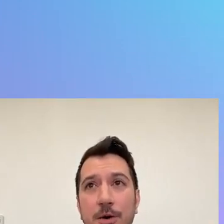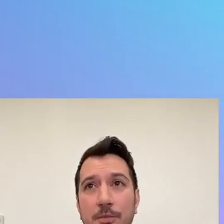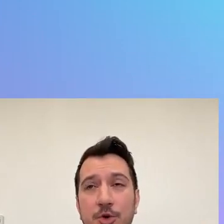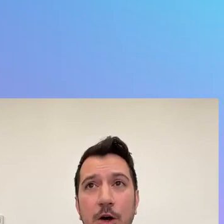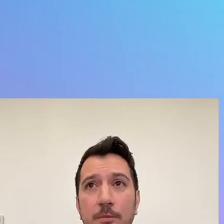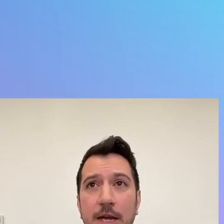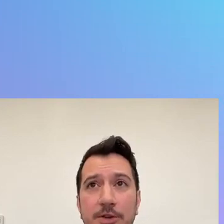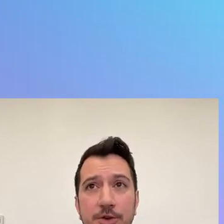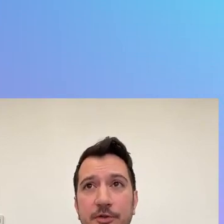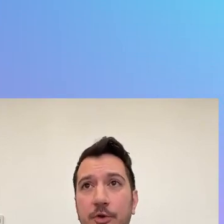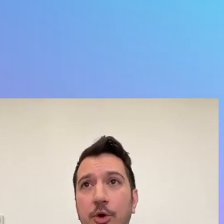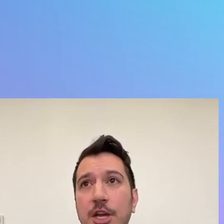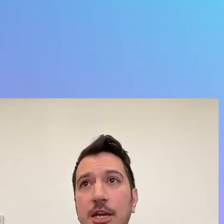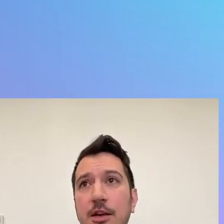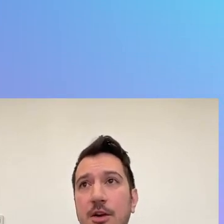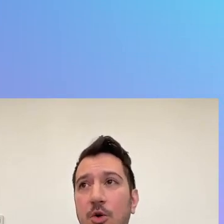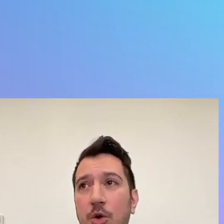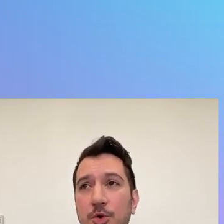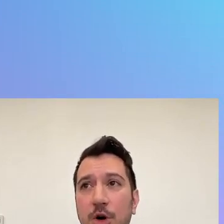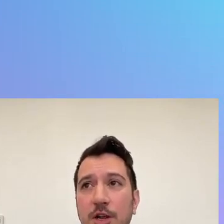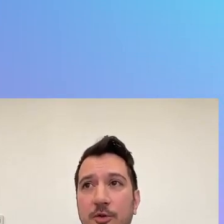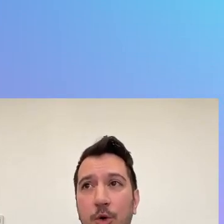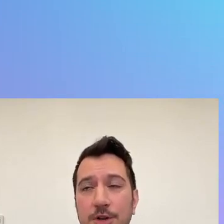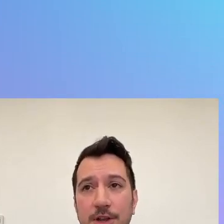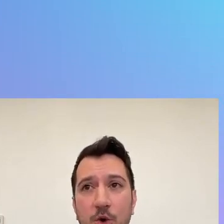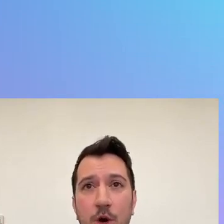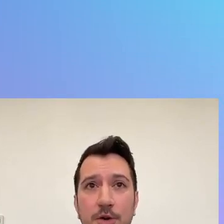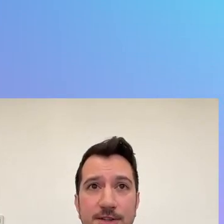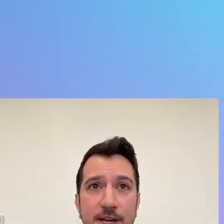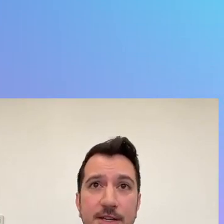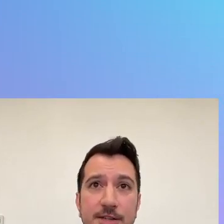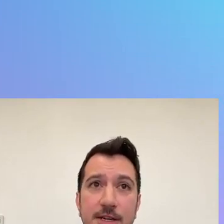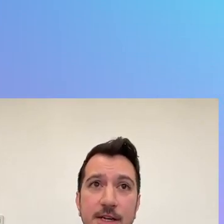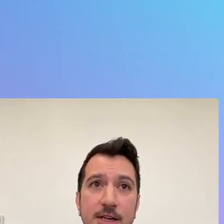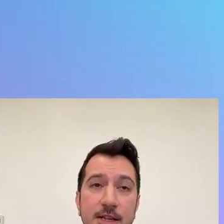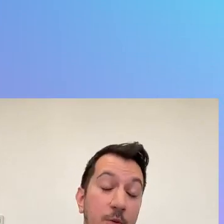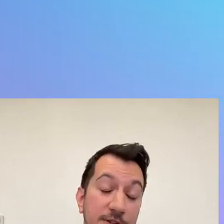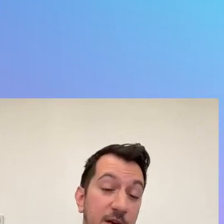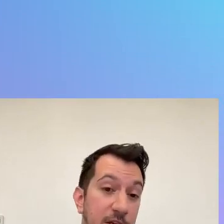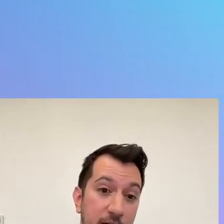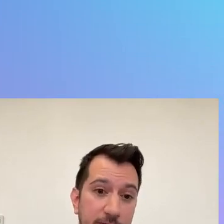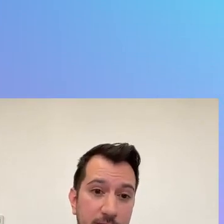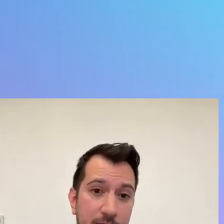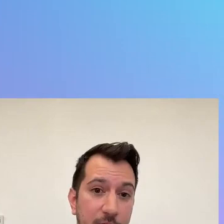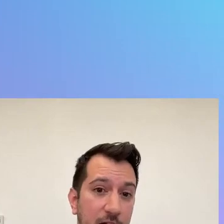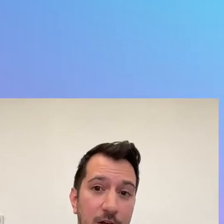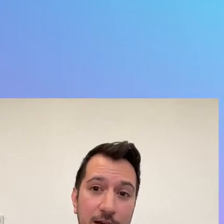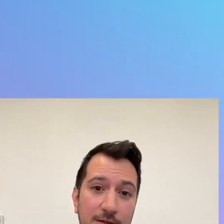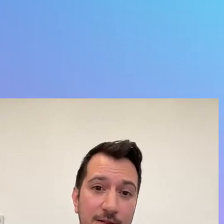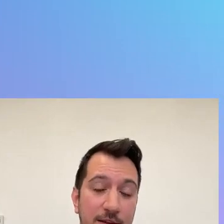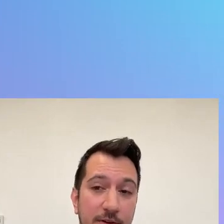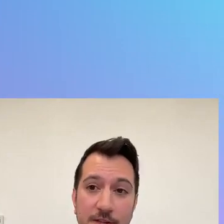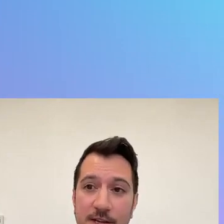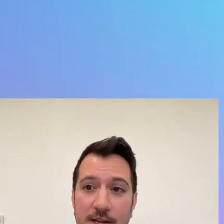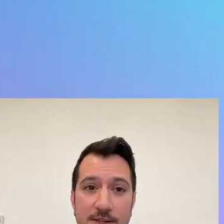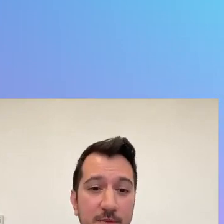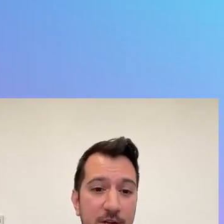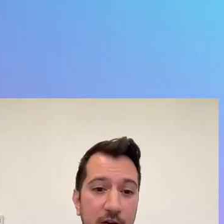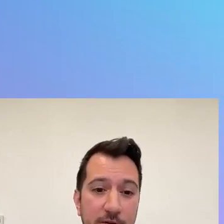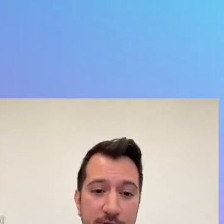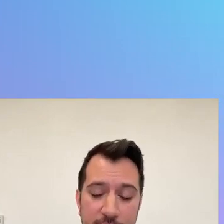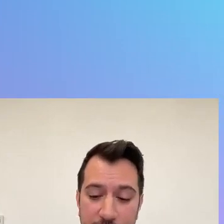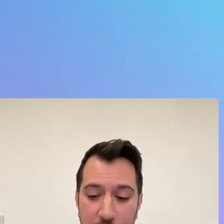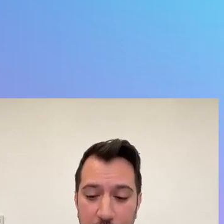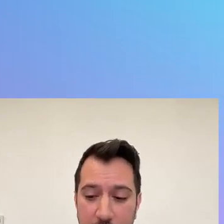go from 12 pixel to 40 or 24 to like 106. That one's going to be tough. I'm not going to lie. The font size is going to